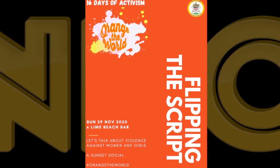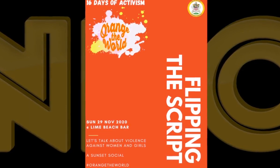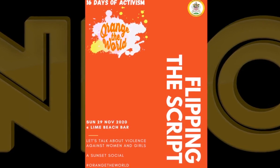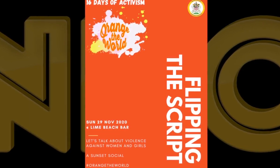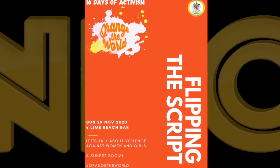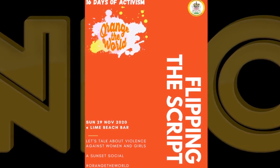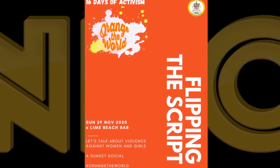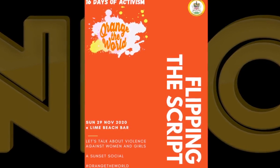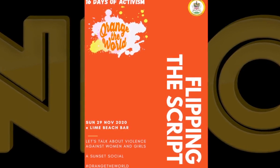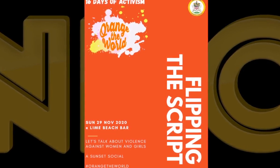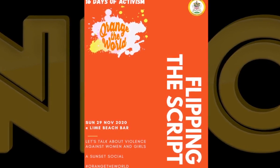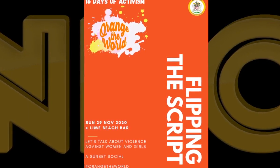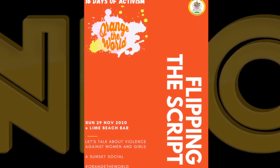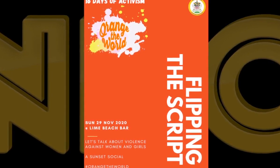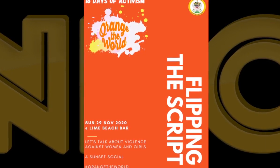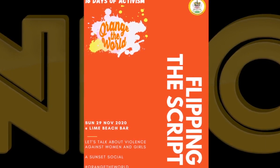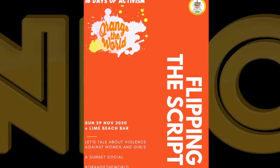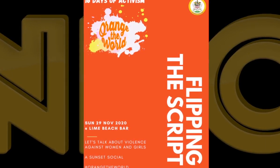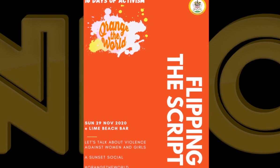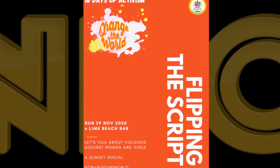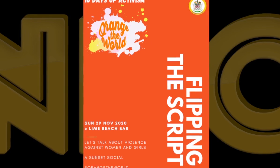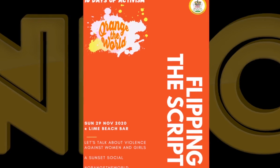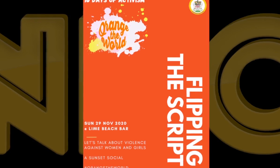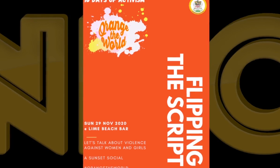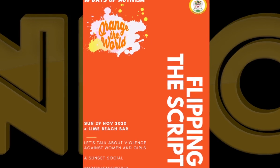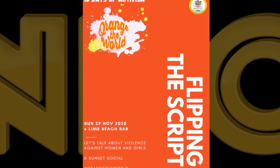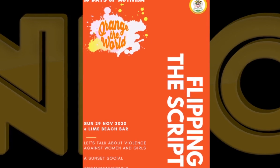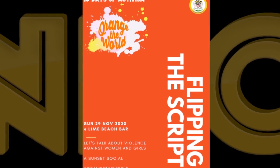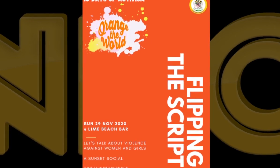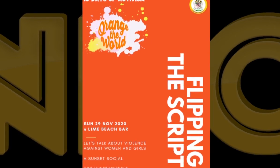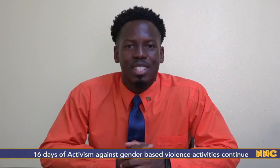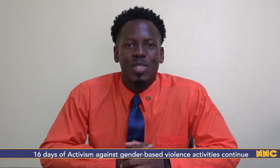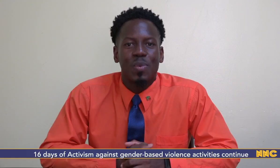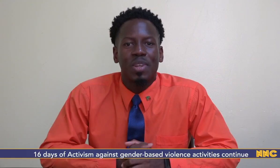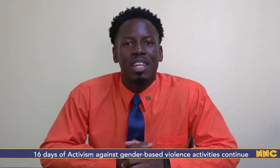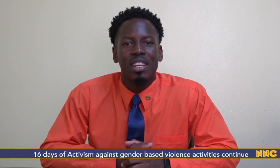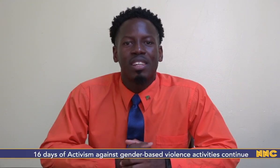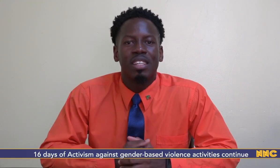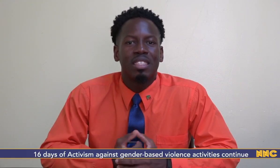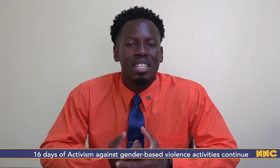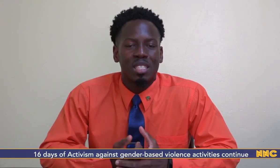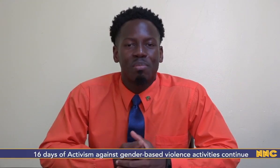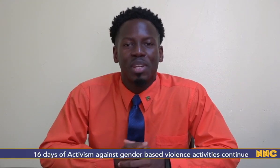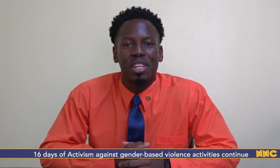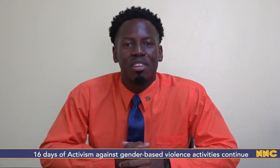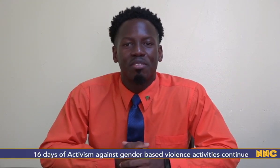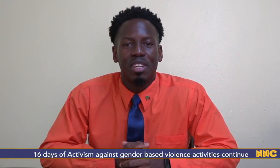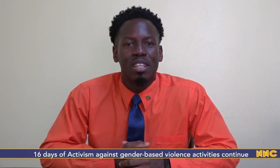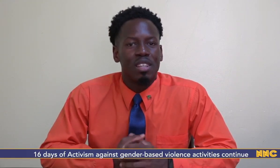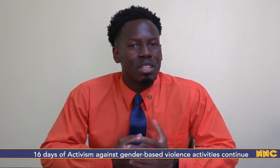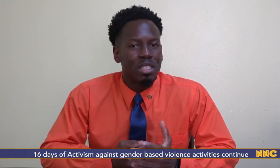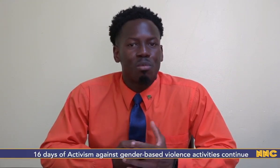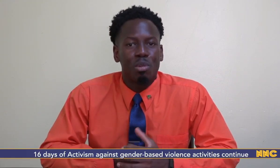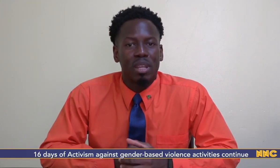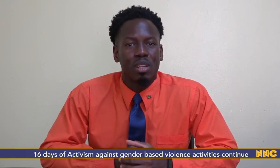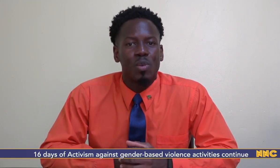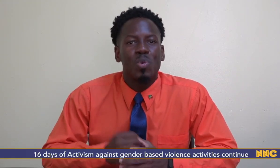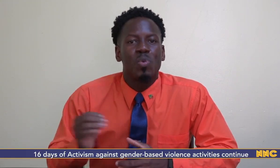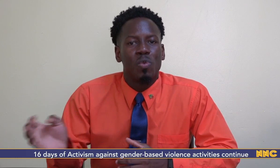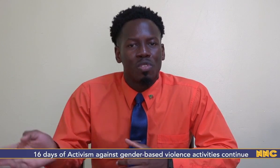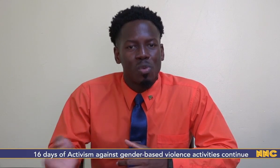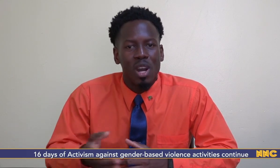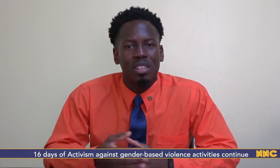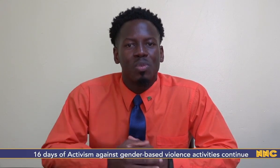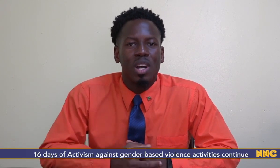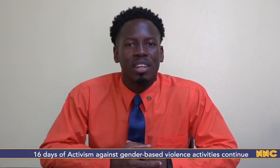successful whole citizens of Nevis. And so we'll hear the testimony of some women